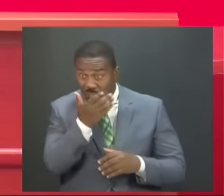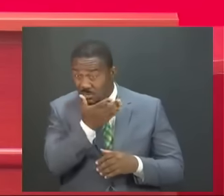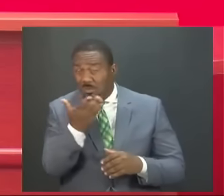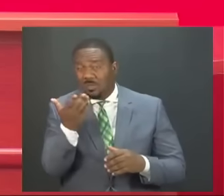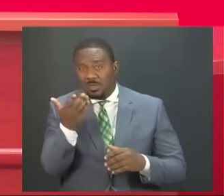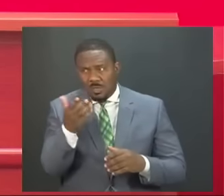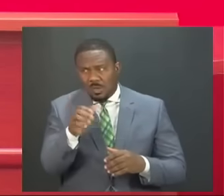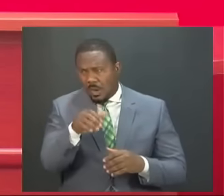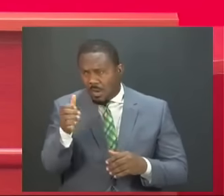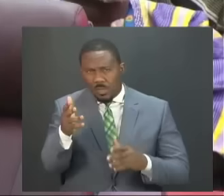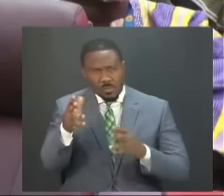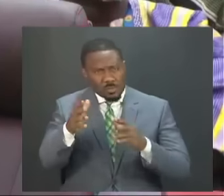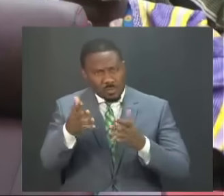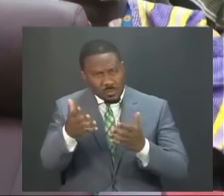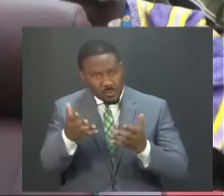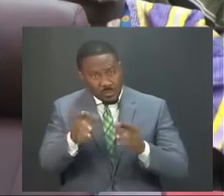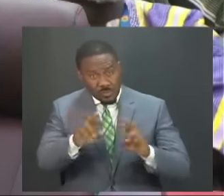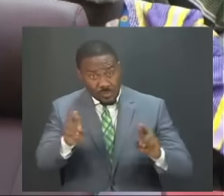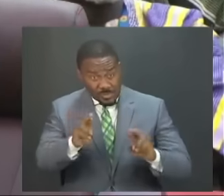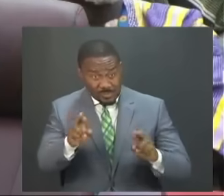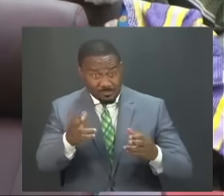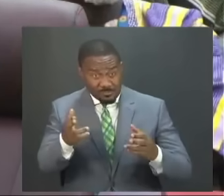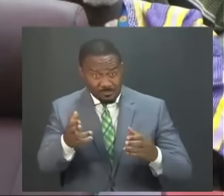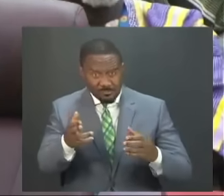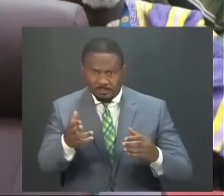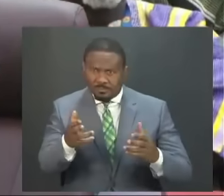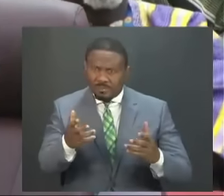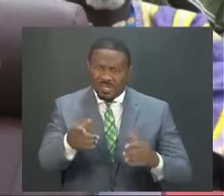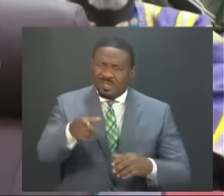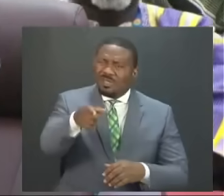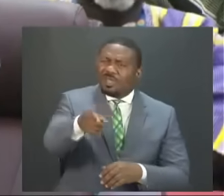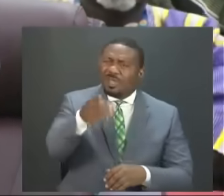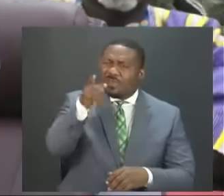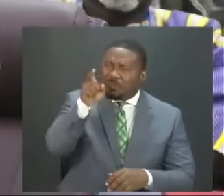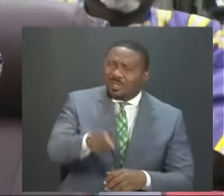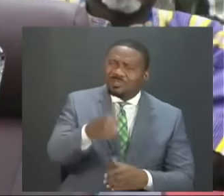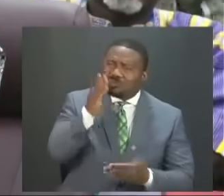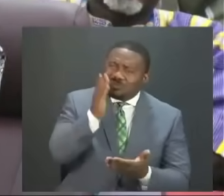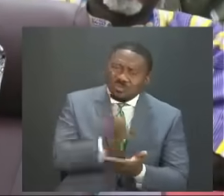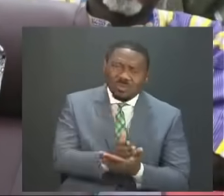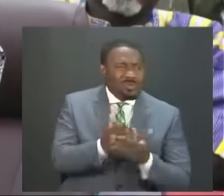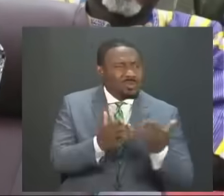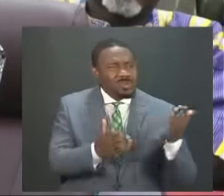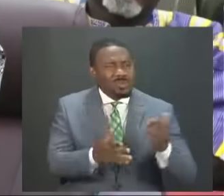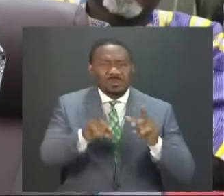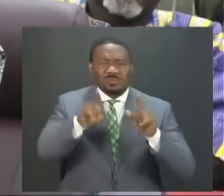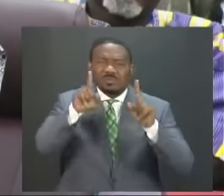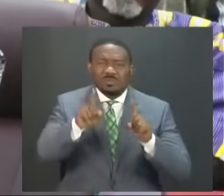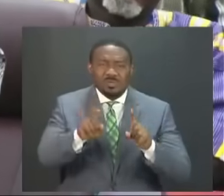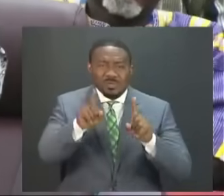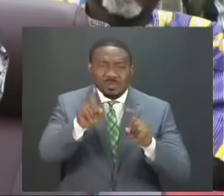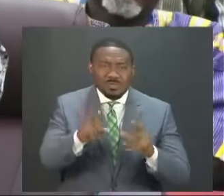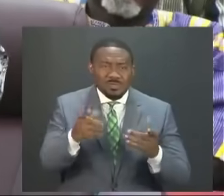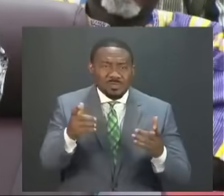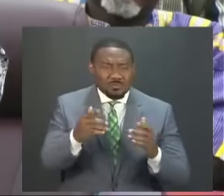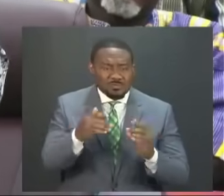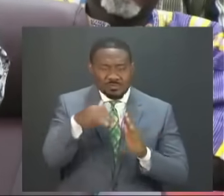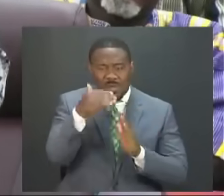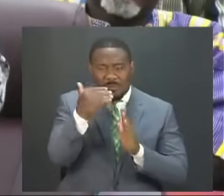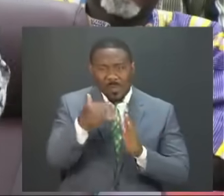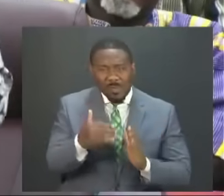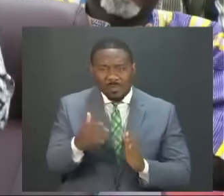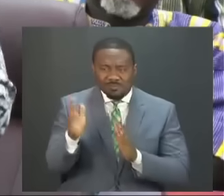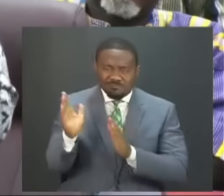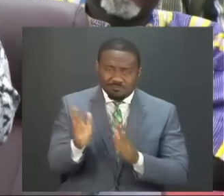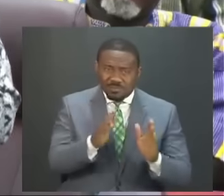It should do so. It should stop bringing in the vetting the scheduled vetting